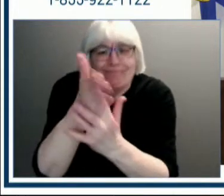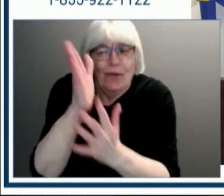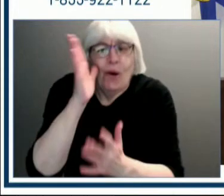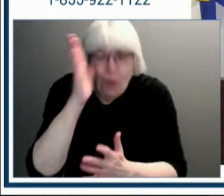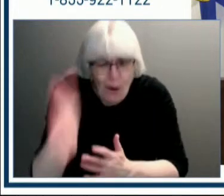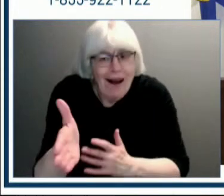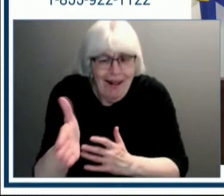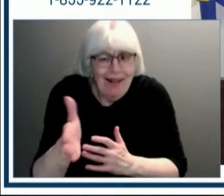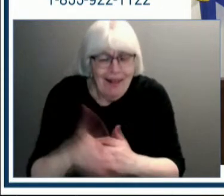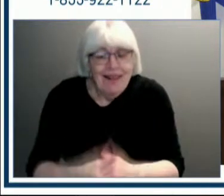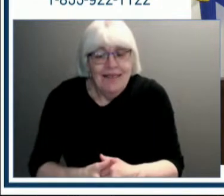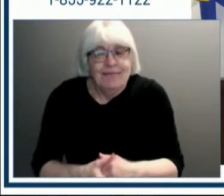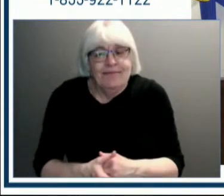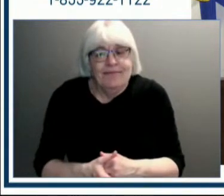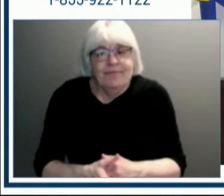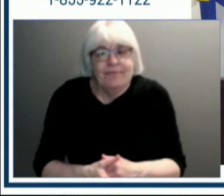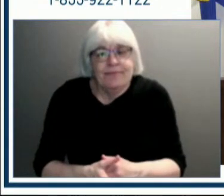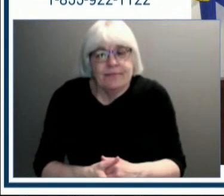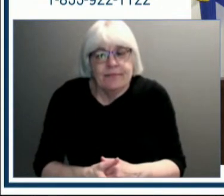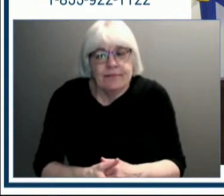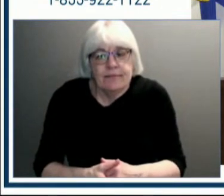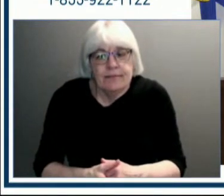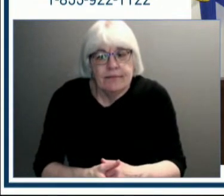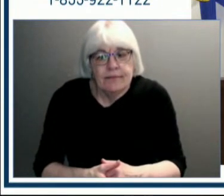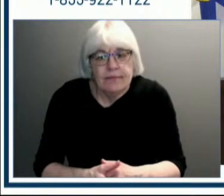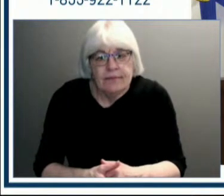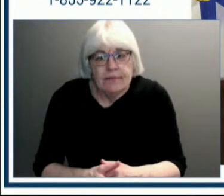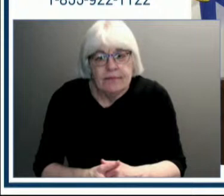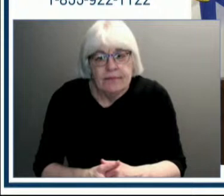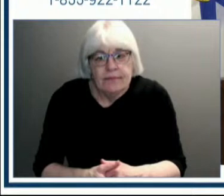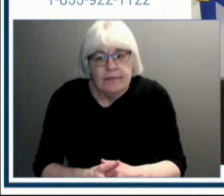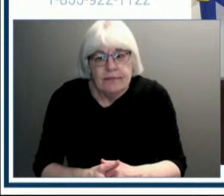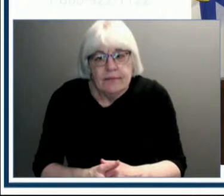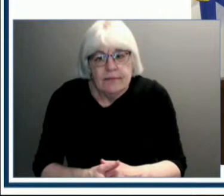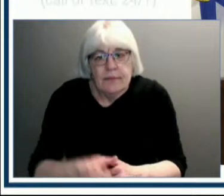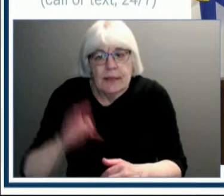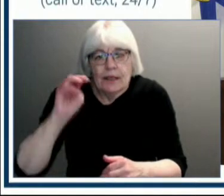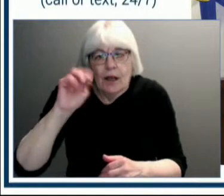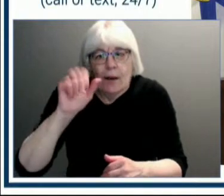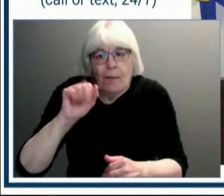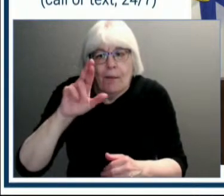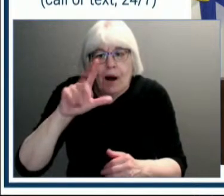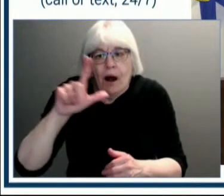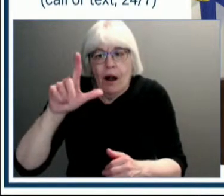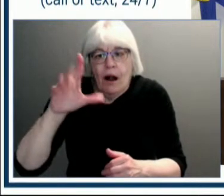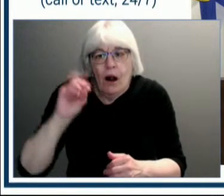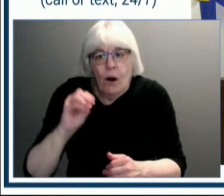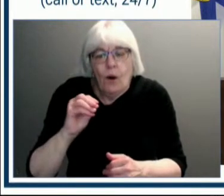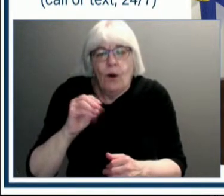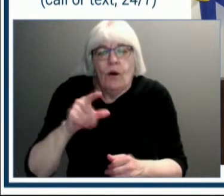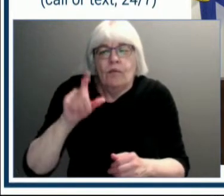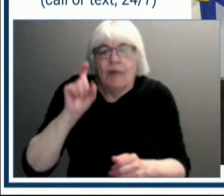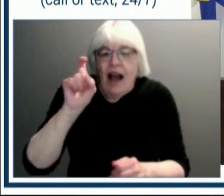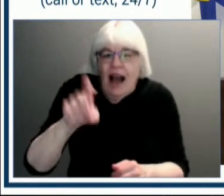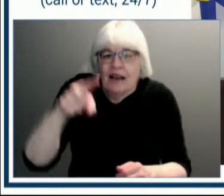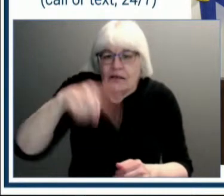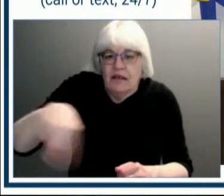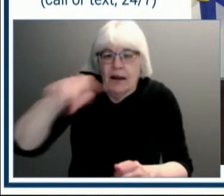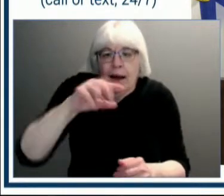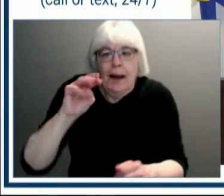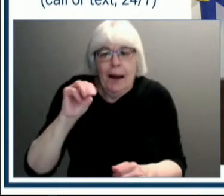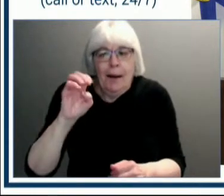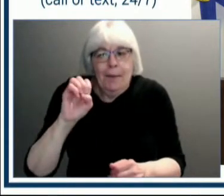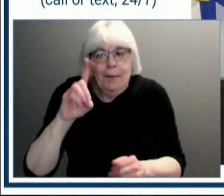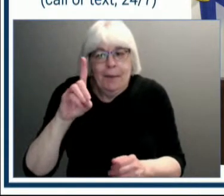Thanks, Dr. Strang. Again, just a reminder to reporters on the line. We have about 22 reporters on the line today. We will try to get to as